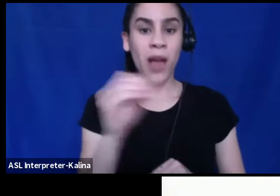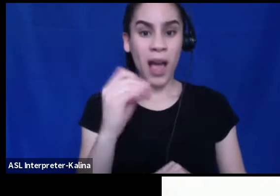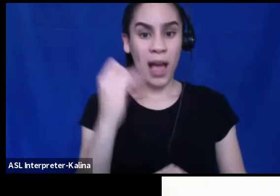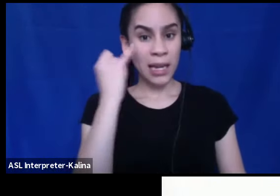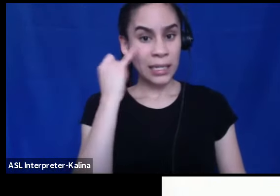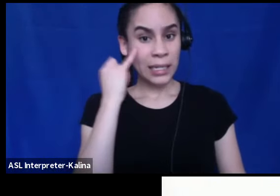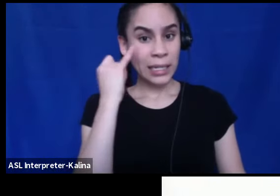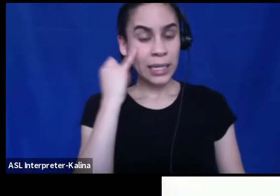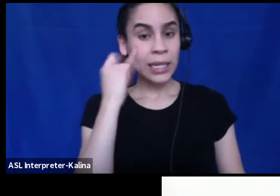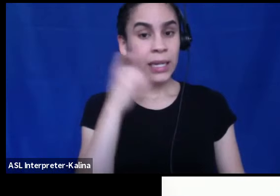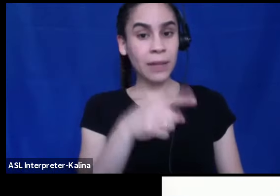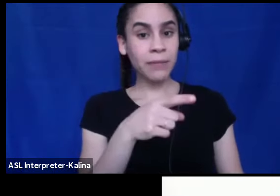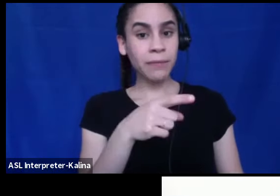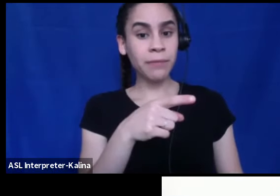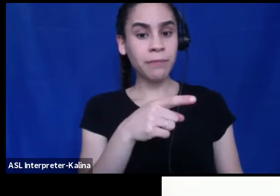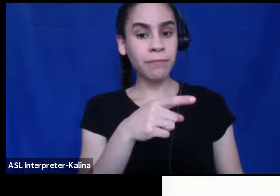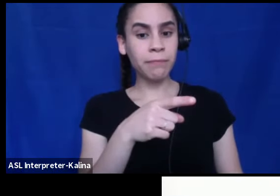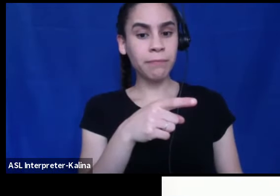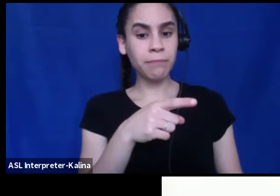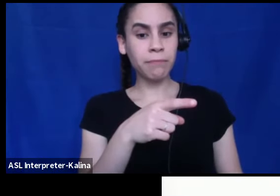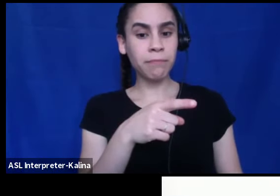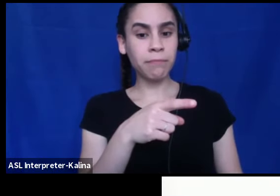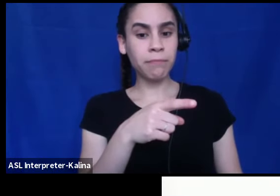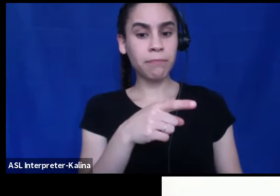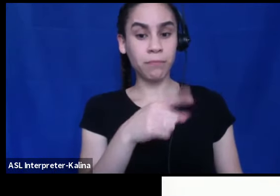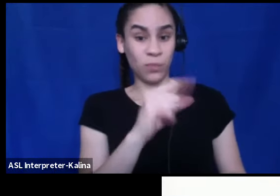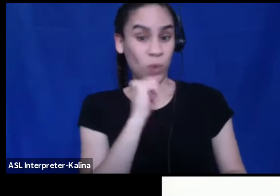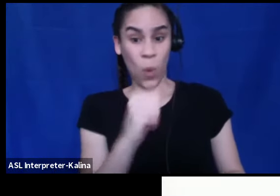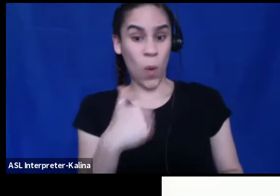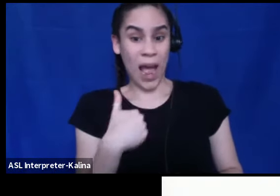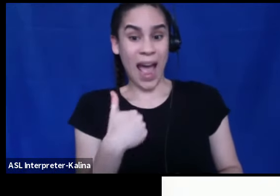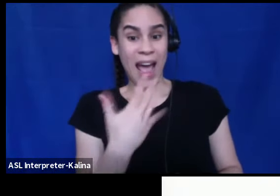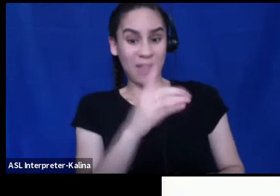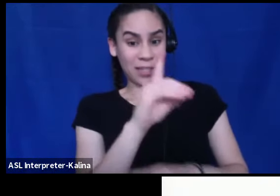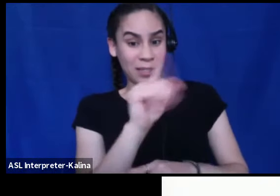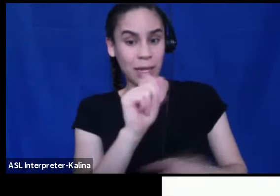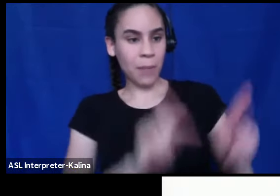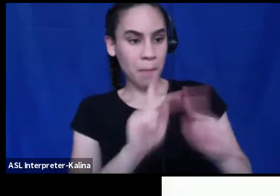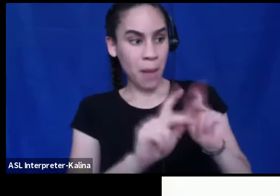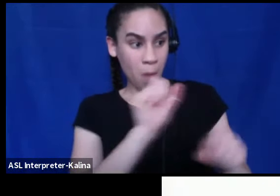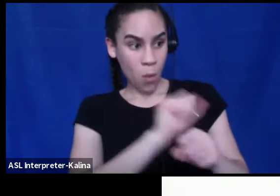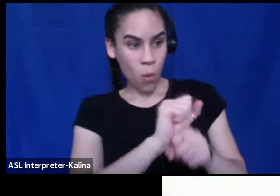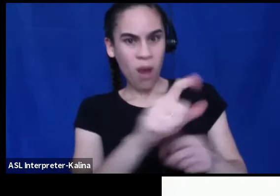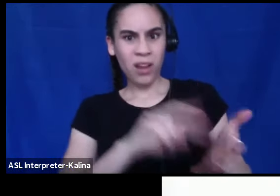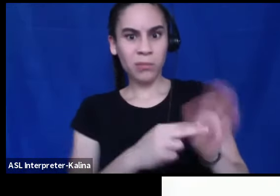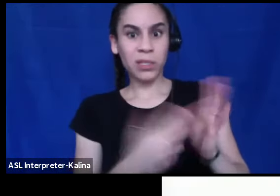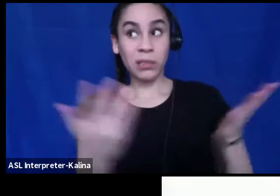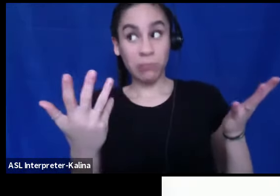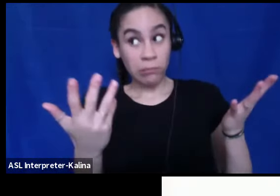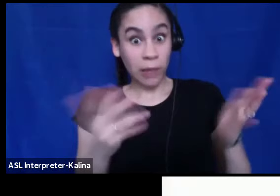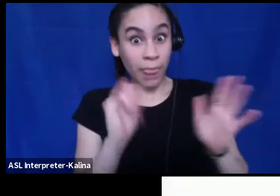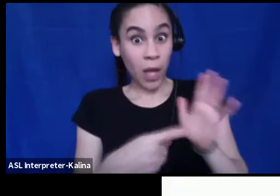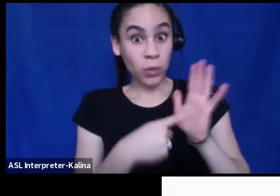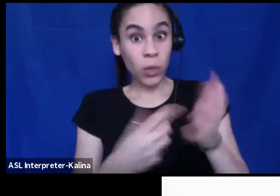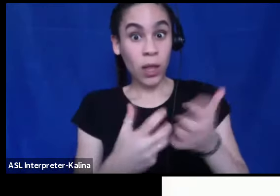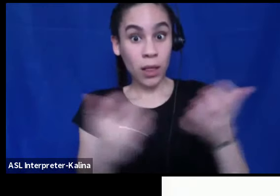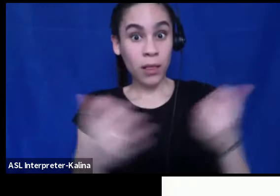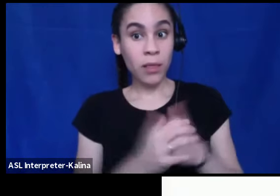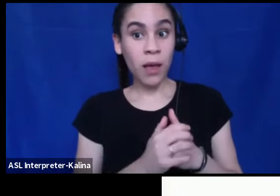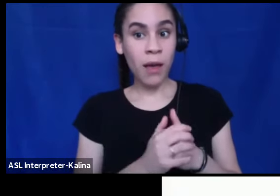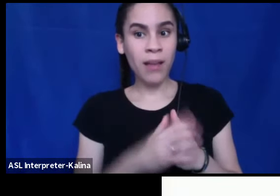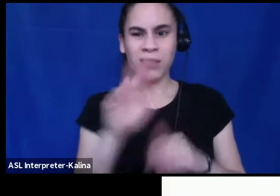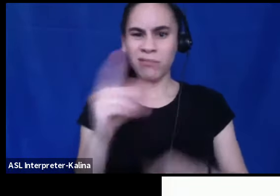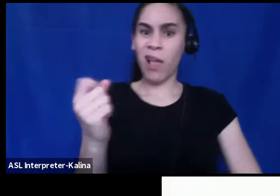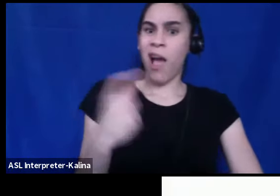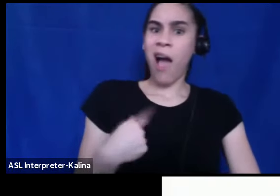too. But also ask us. We are experts. We have information and life knowledge skills that we've used throughout this journey